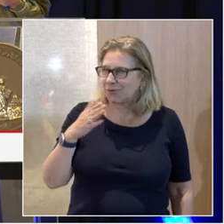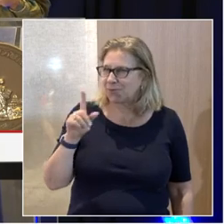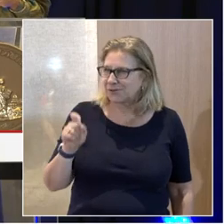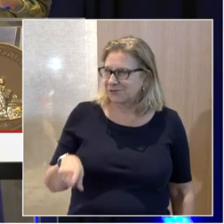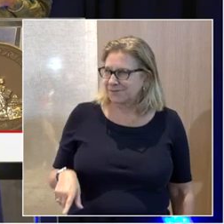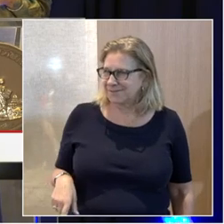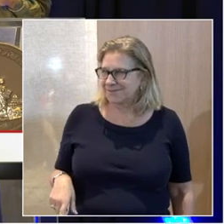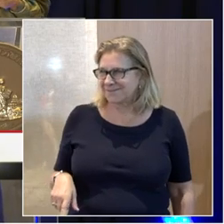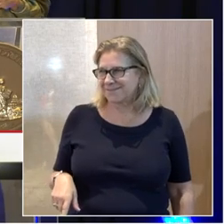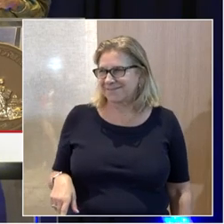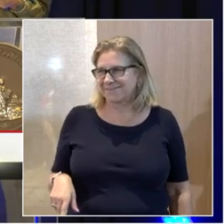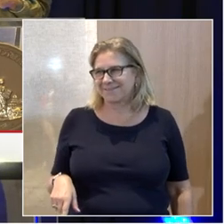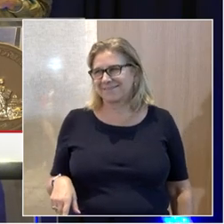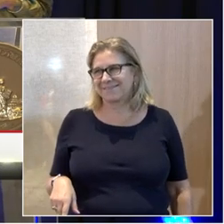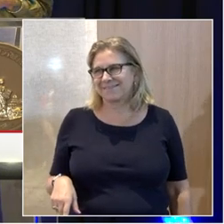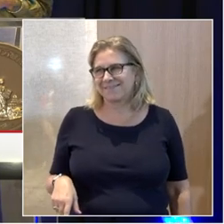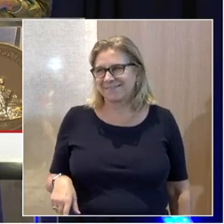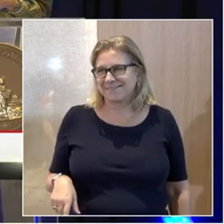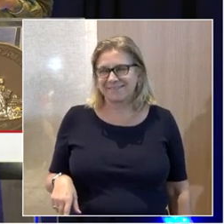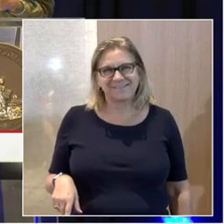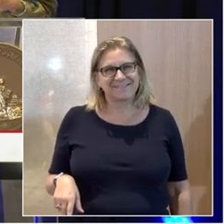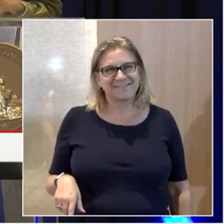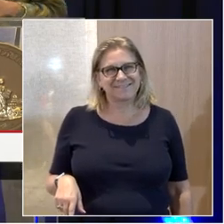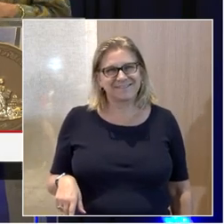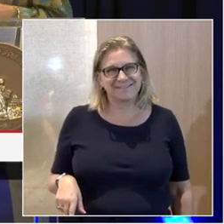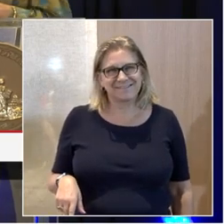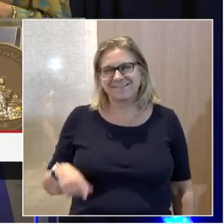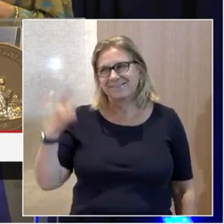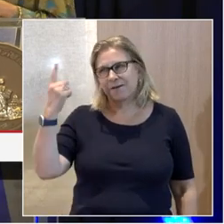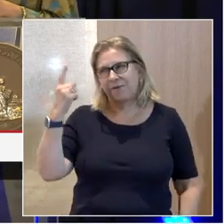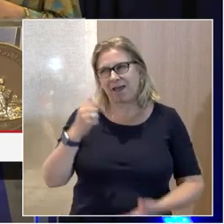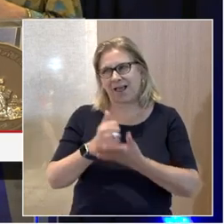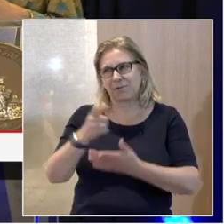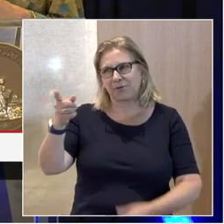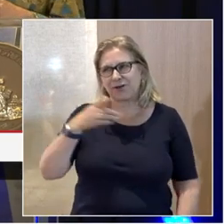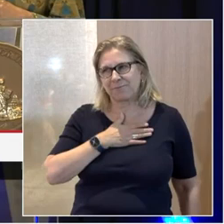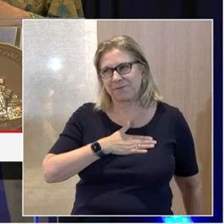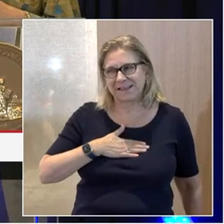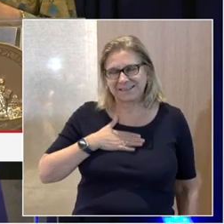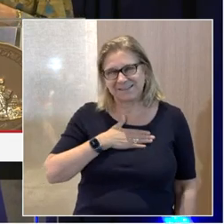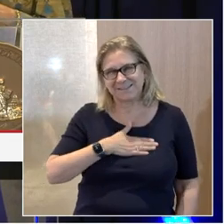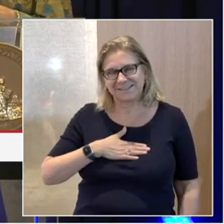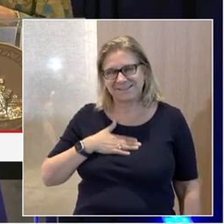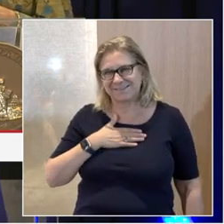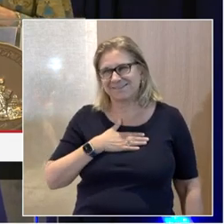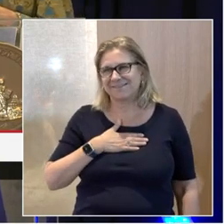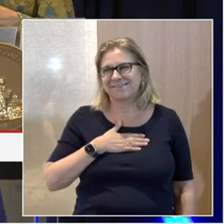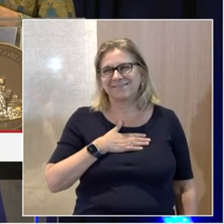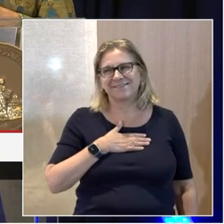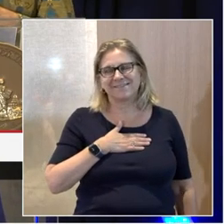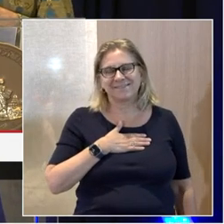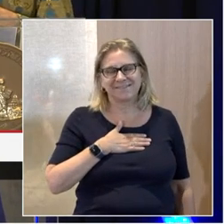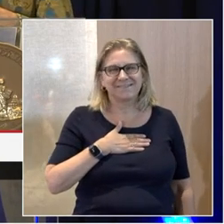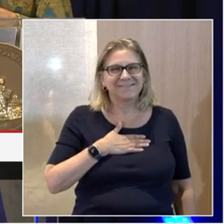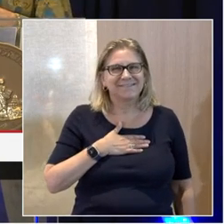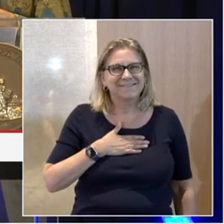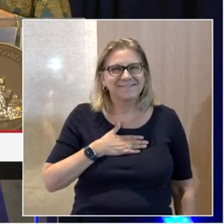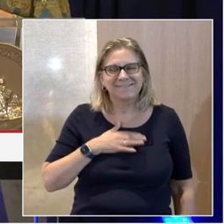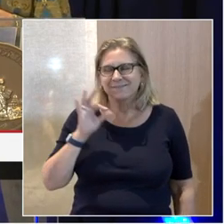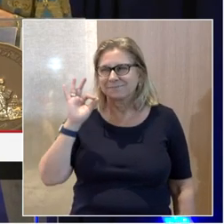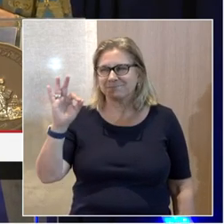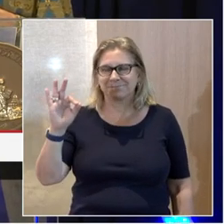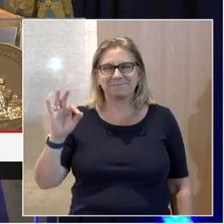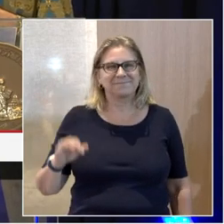Can someone help this lady? Just show her. You got it. Okay. All right, we got